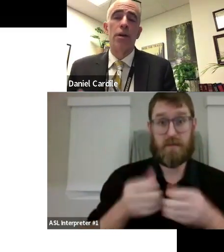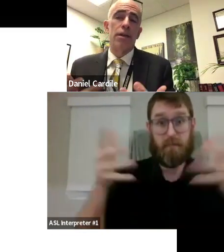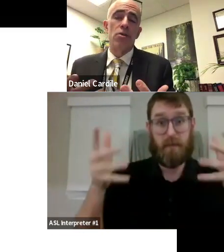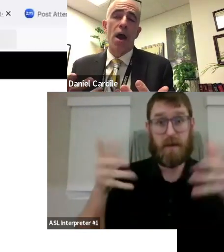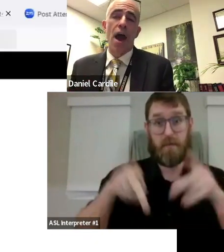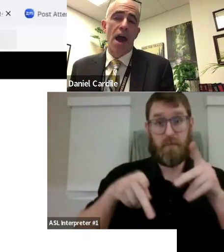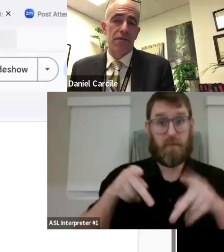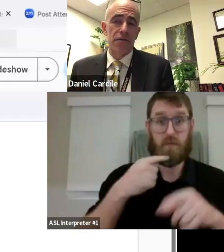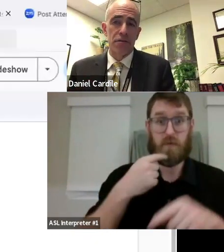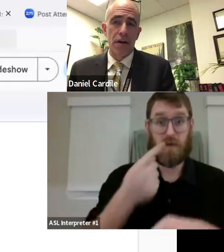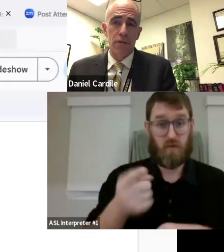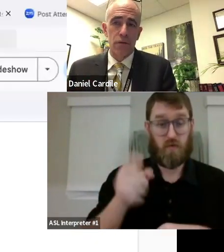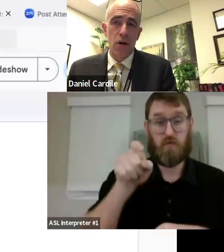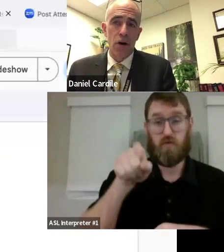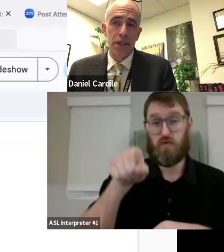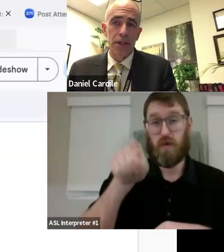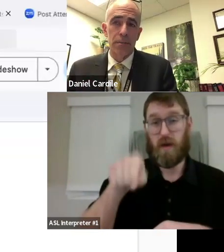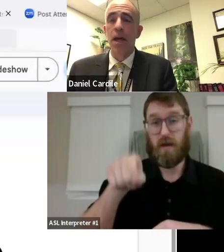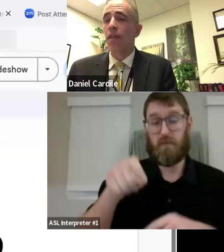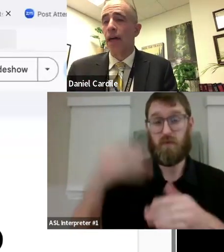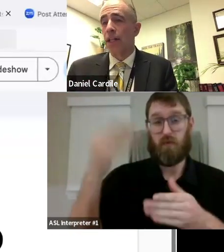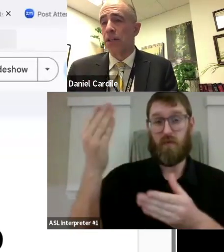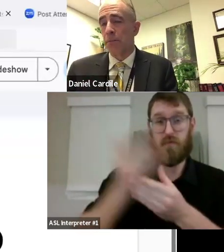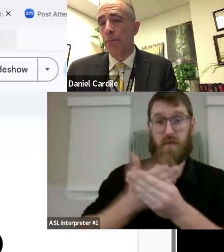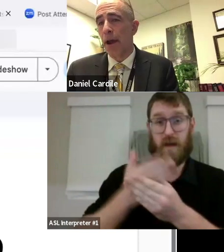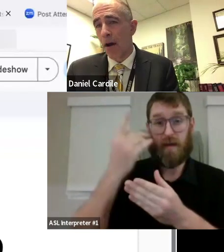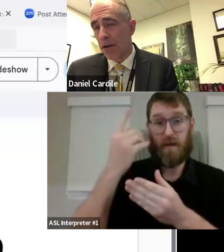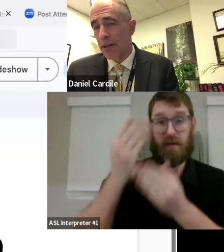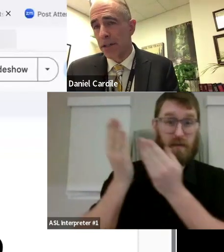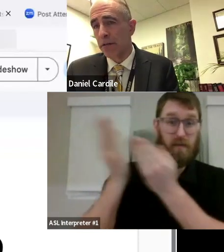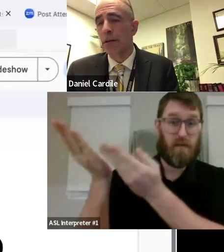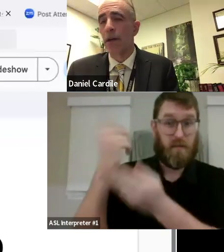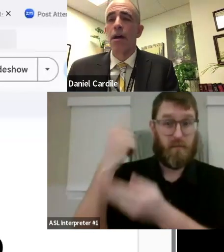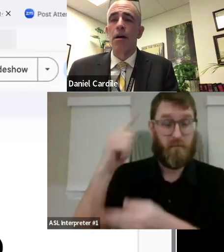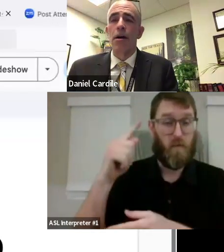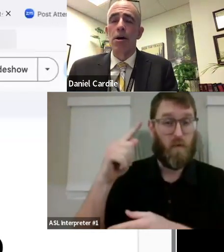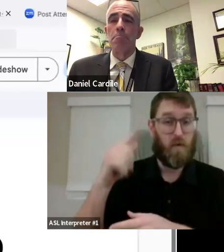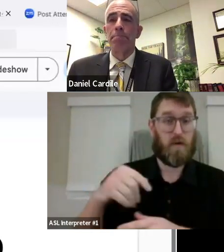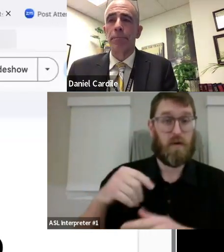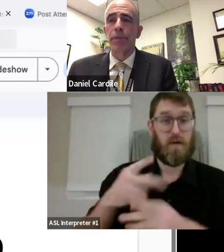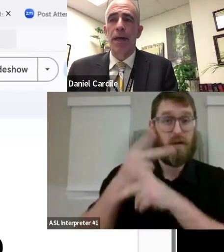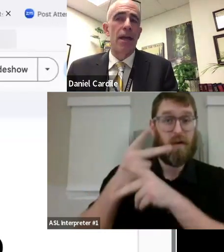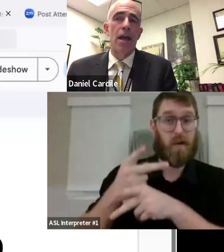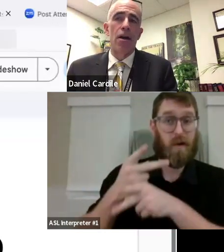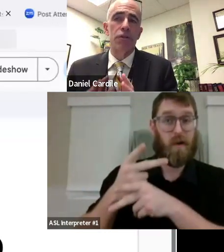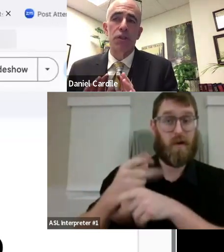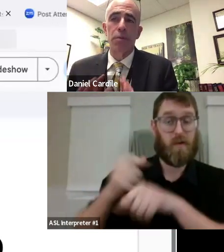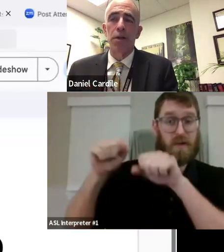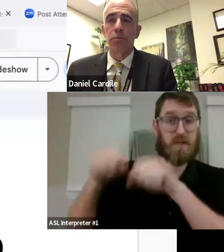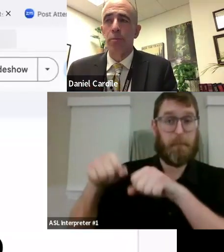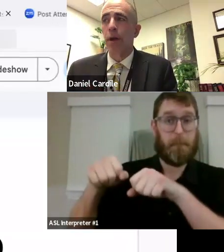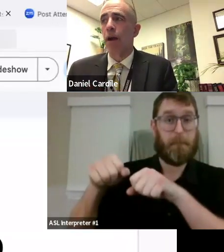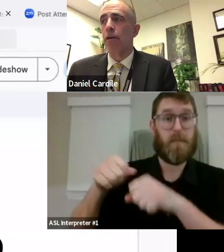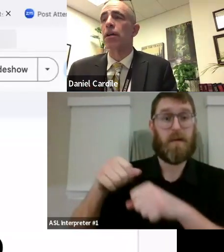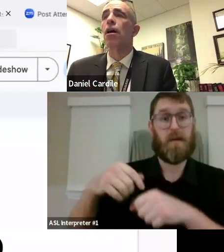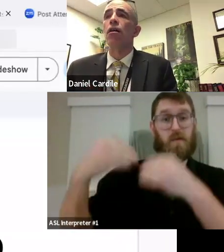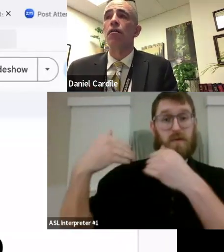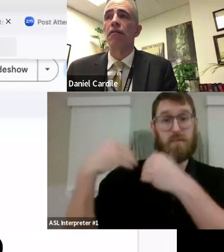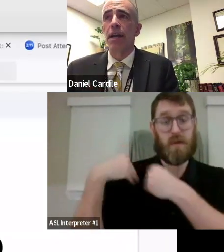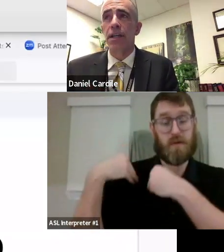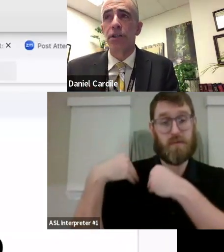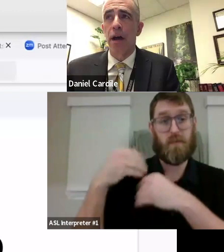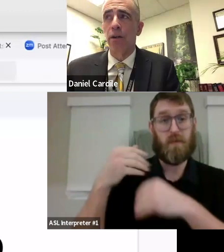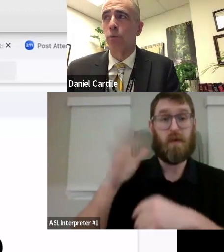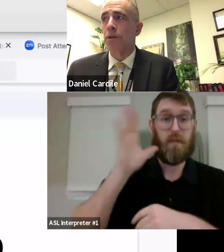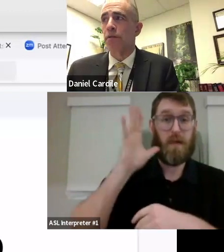tell you that you have to file for guardianship, that it's imperative, that a responsible parent